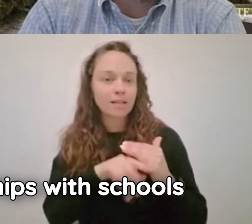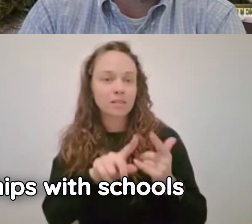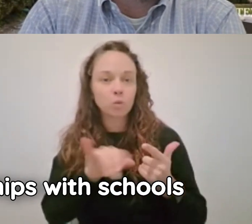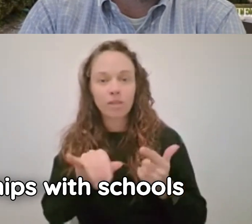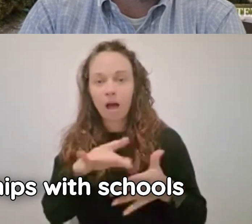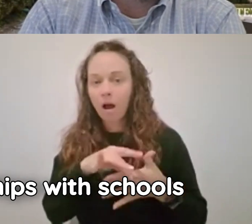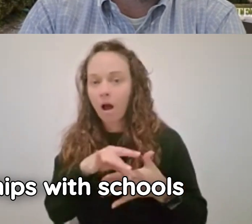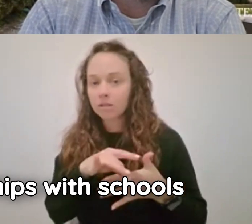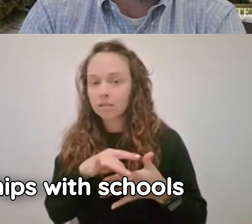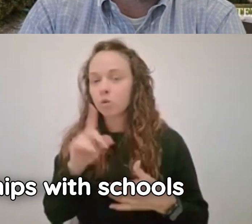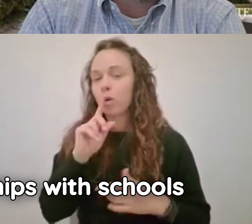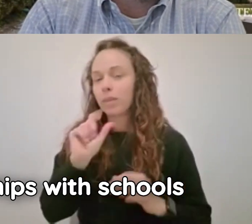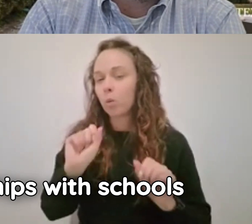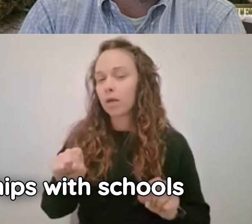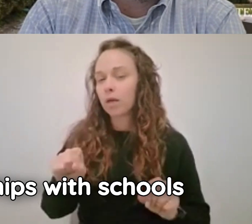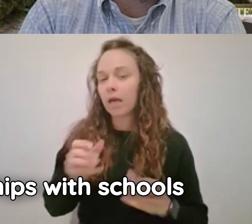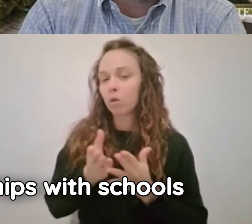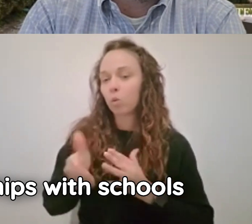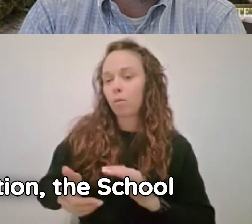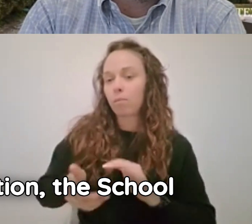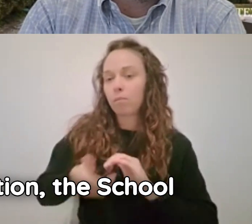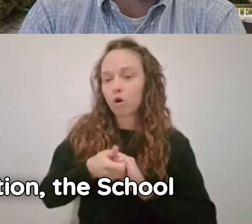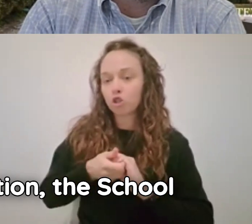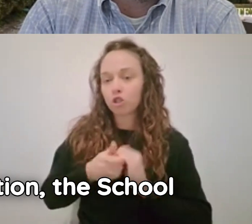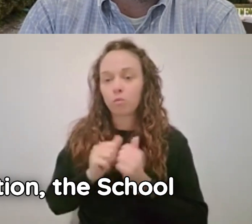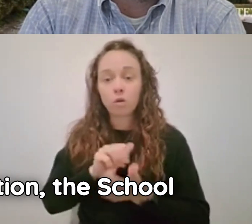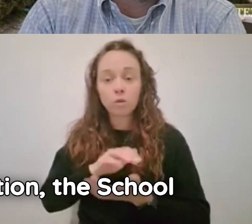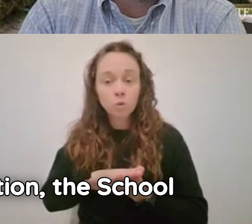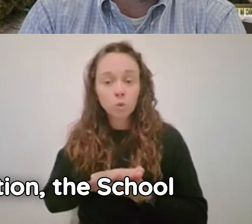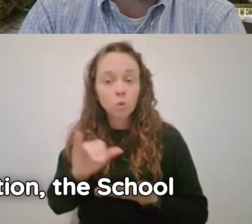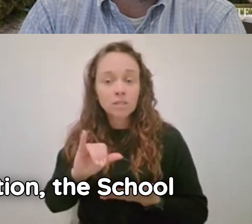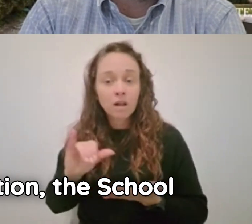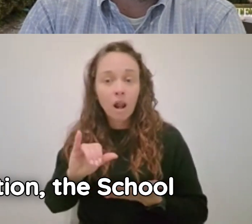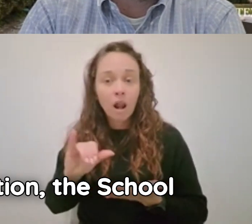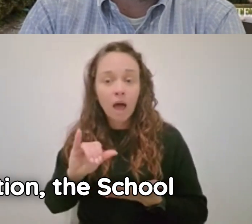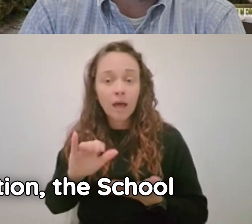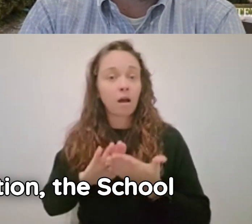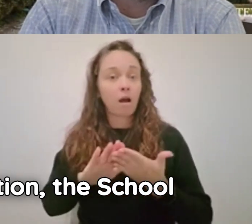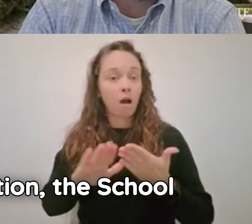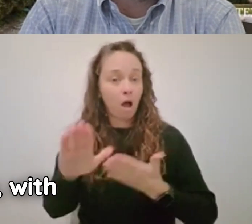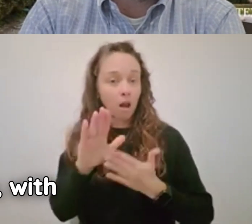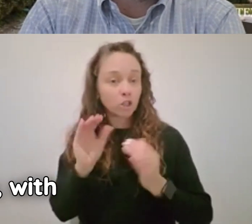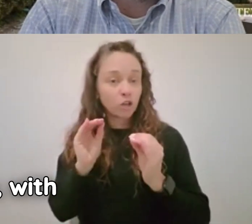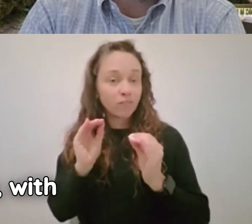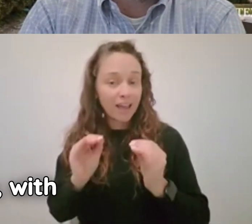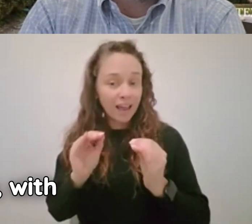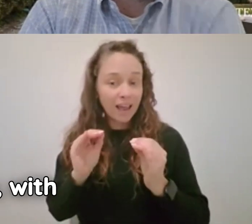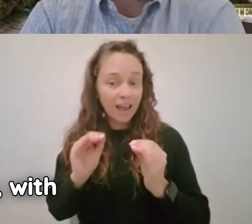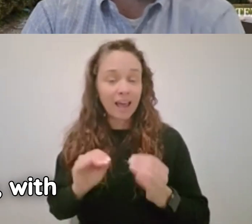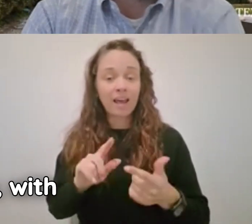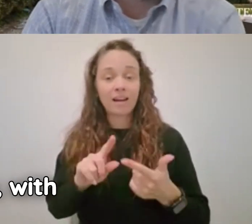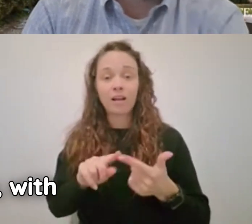can do that through partnerships with schools like College of Education, the School of Information,